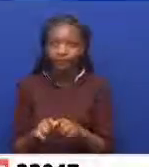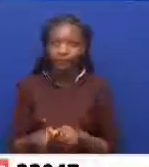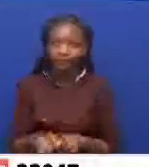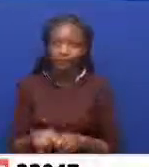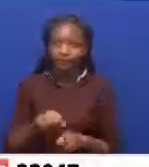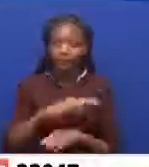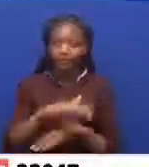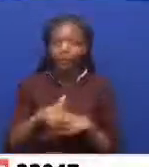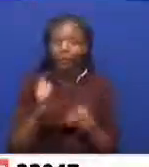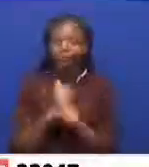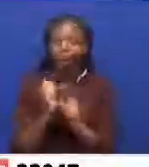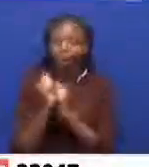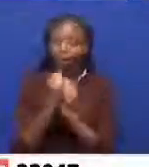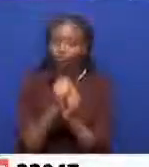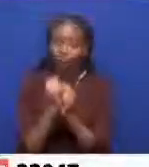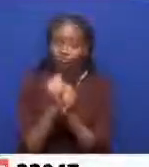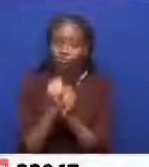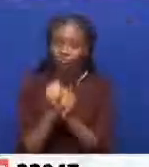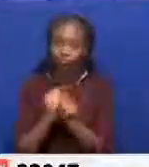roadside.